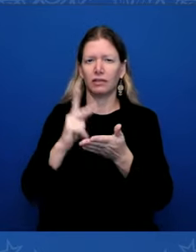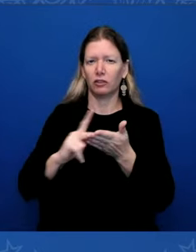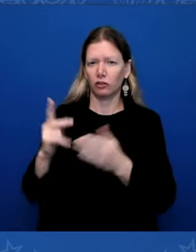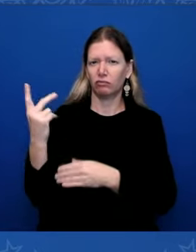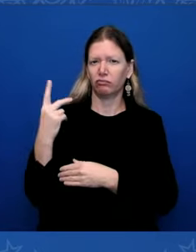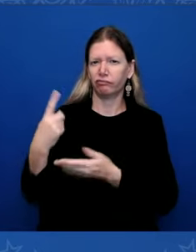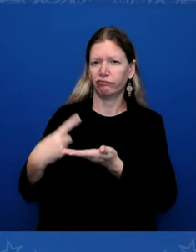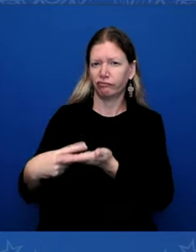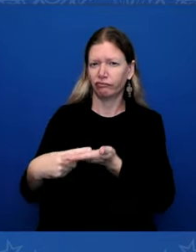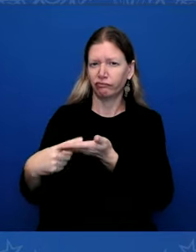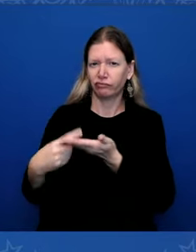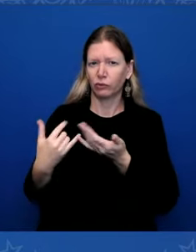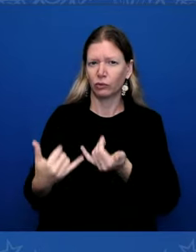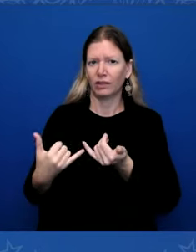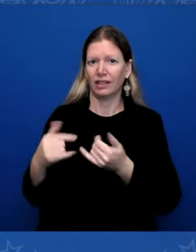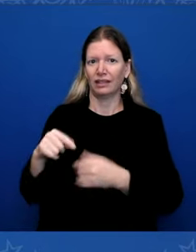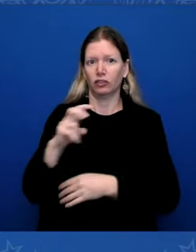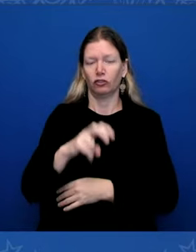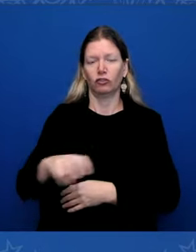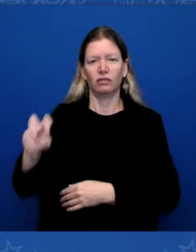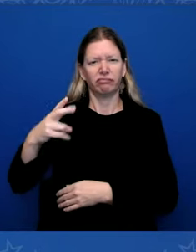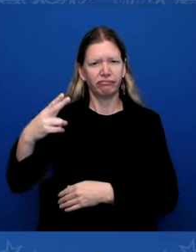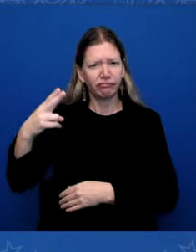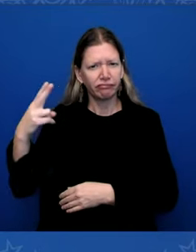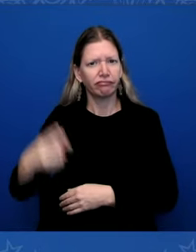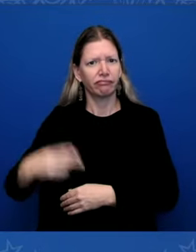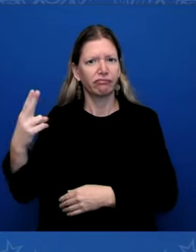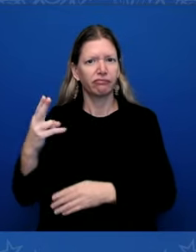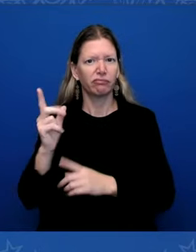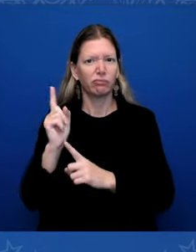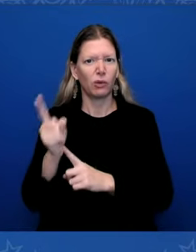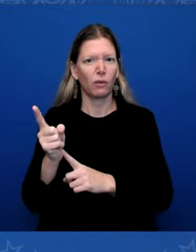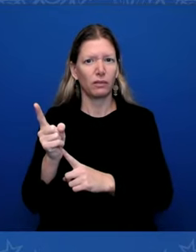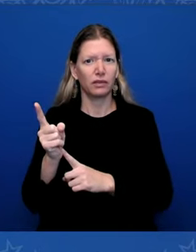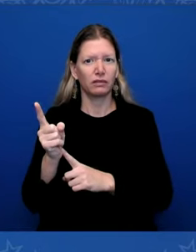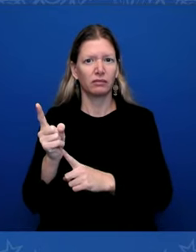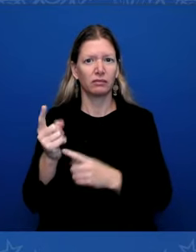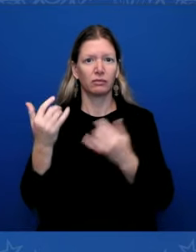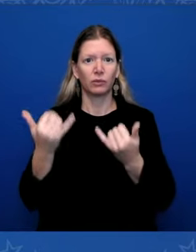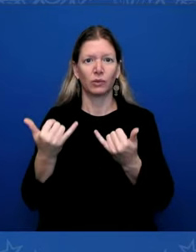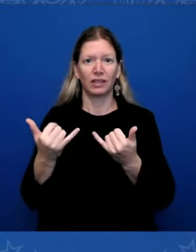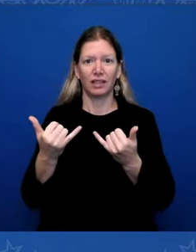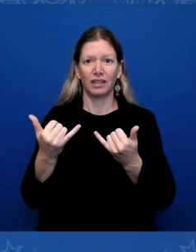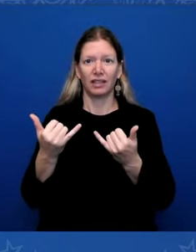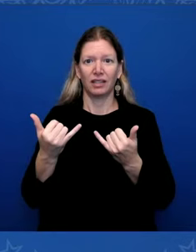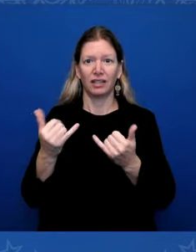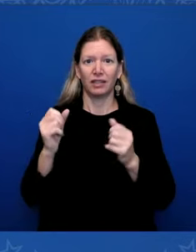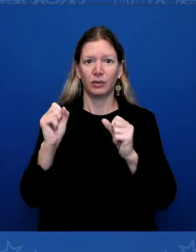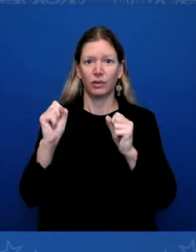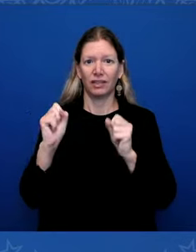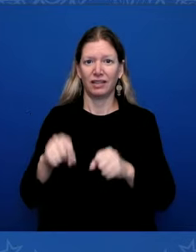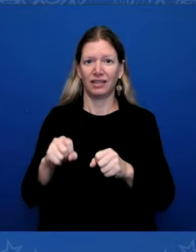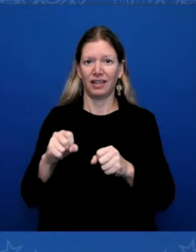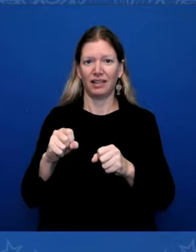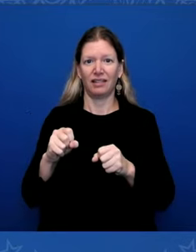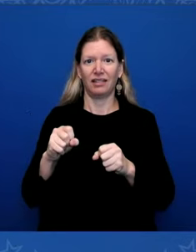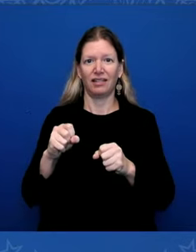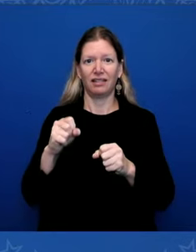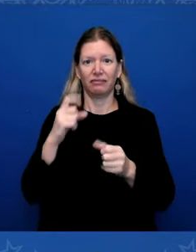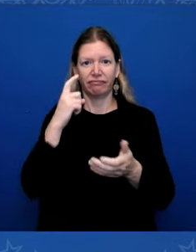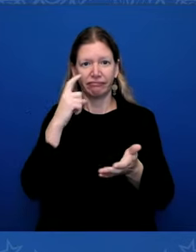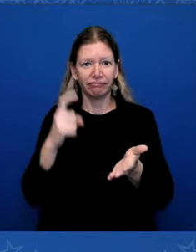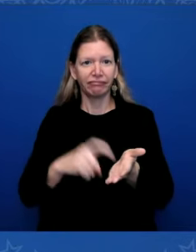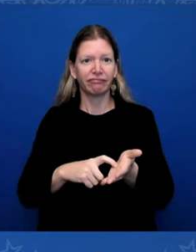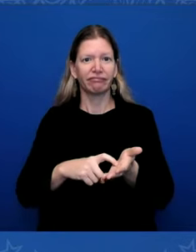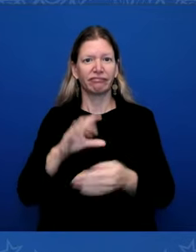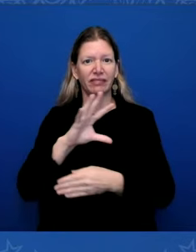moment. Today, we can trace a 50-year arc of progress in the relationship between our nations from conflict